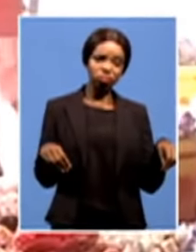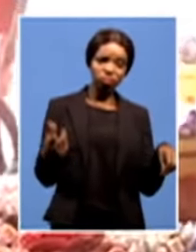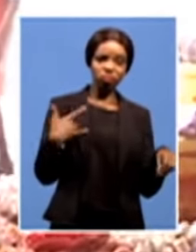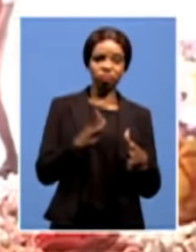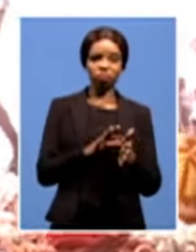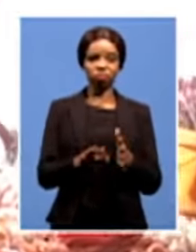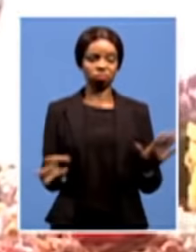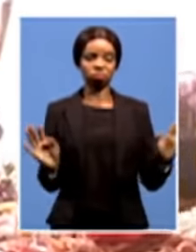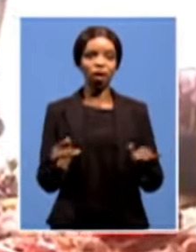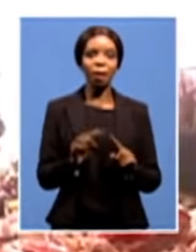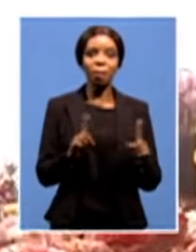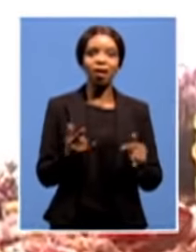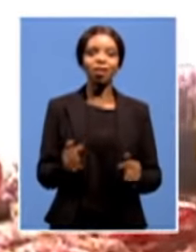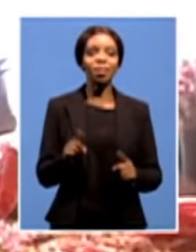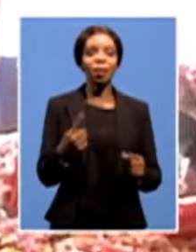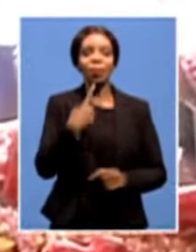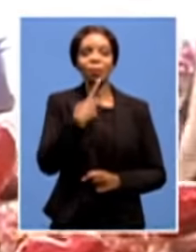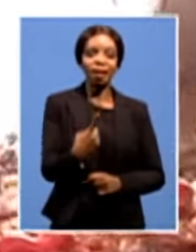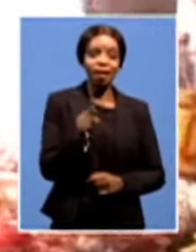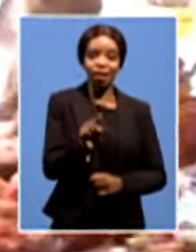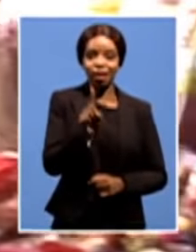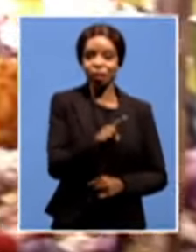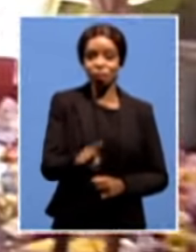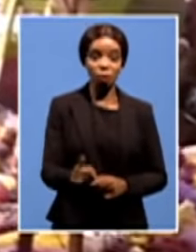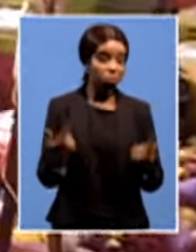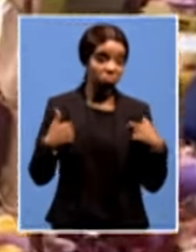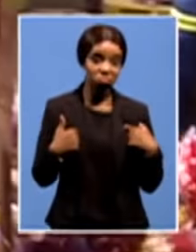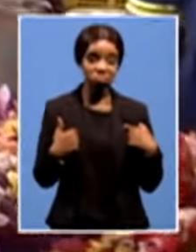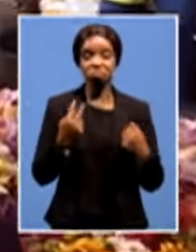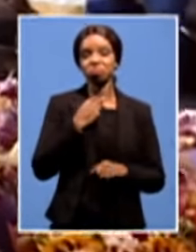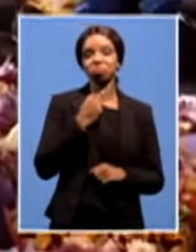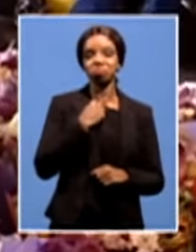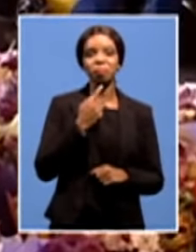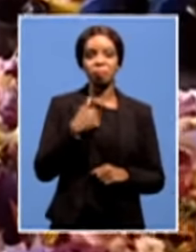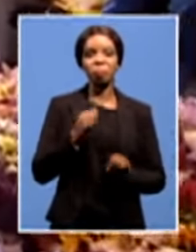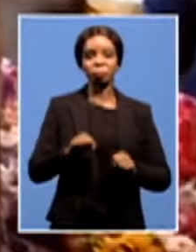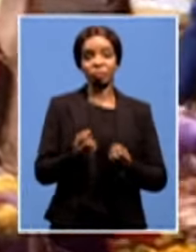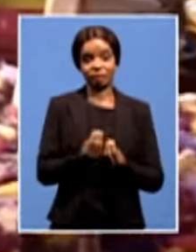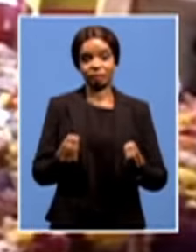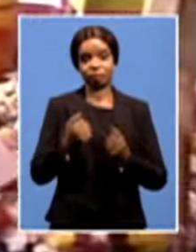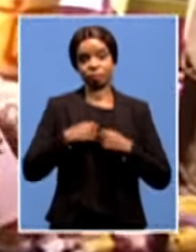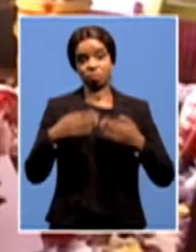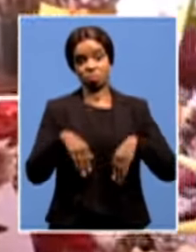them. No, it's wrong. My dreams for my children is to learn and to go overseas.